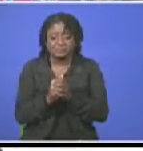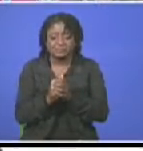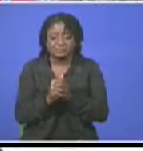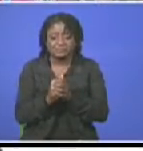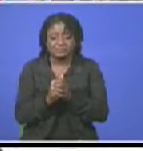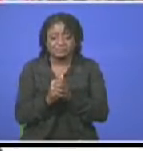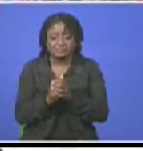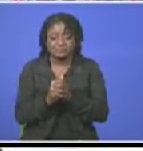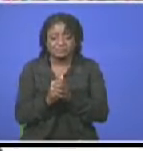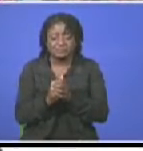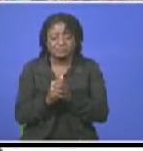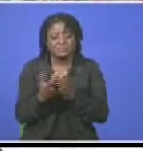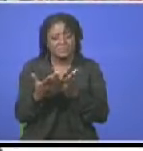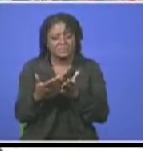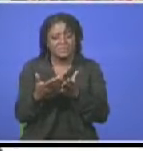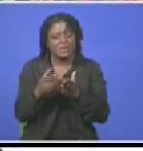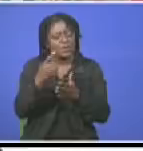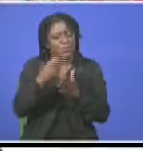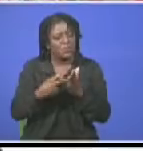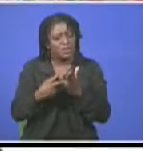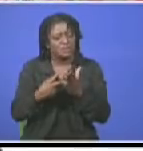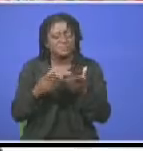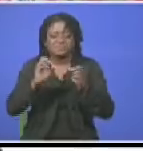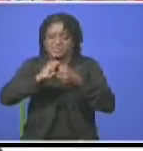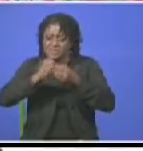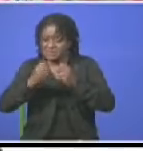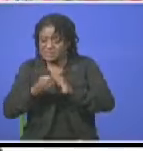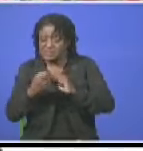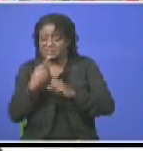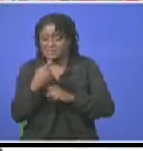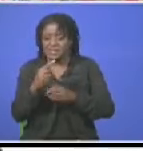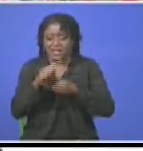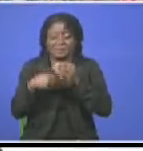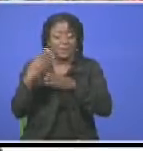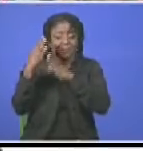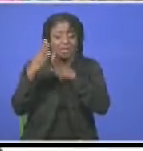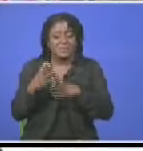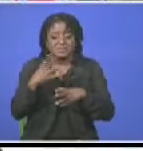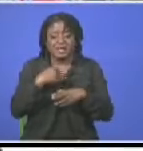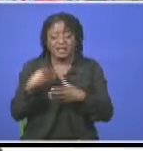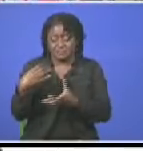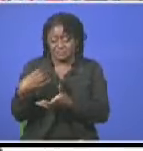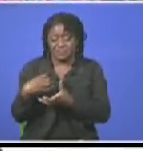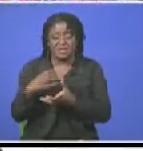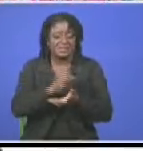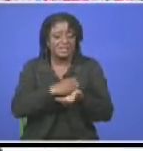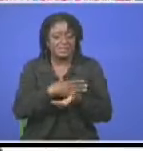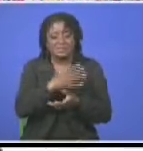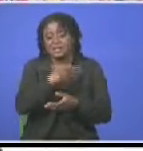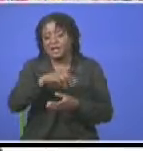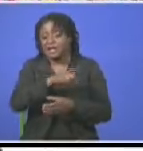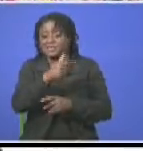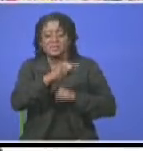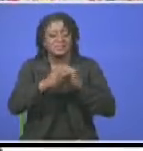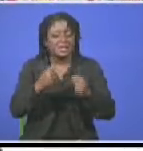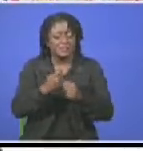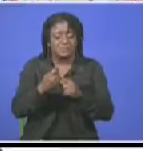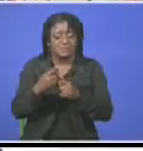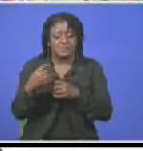do the statistics say about Bahamians and breast cancer and other types of cancer for that matter?